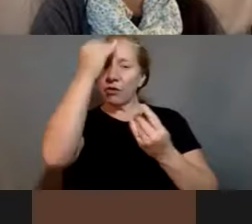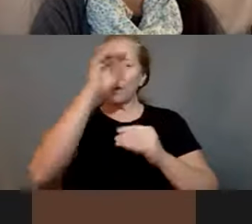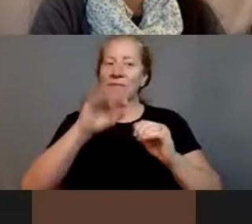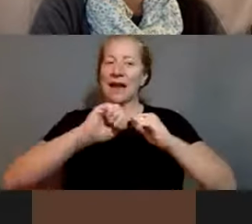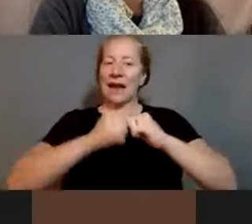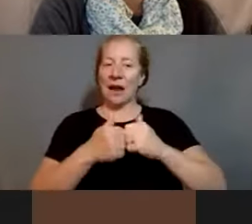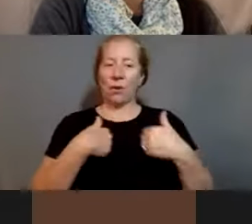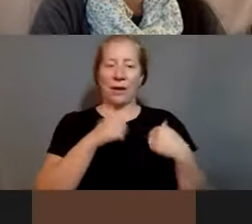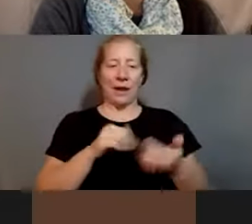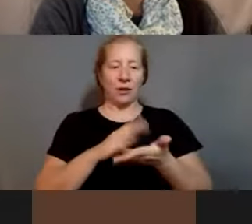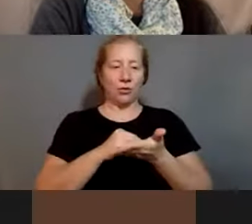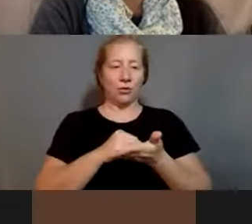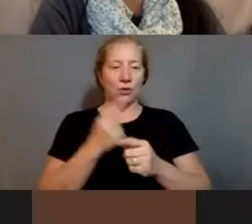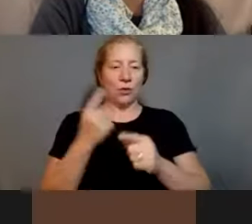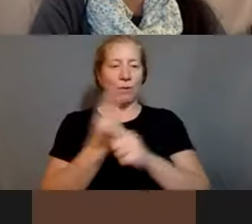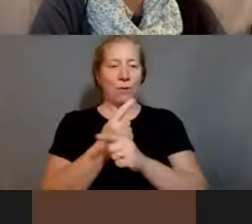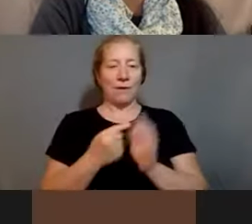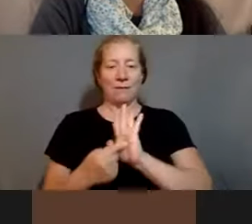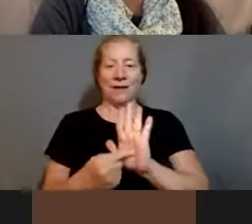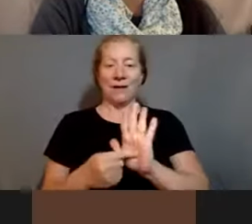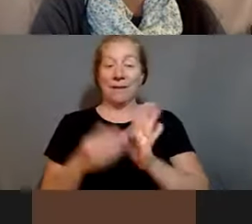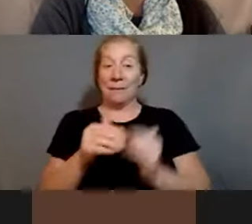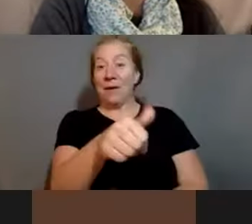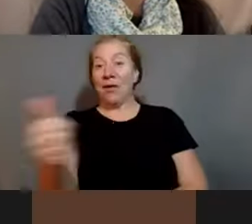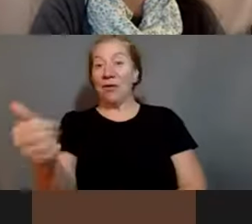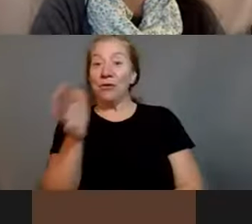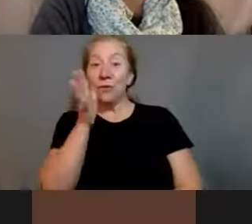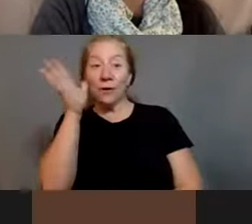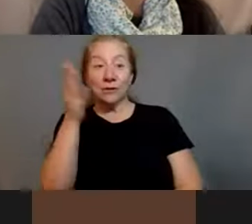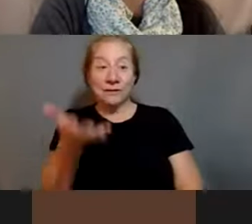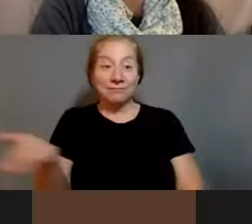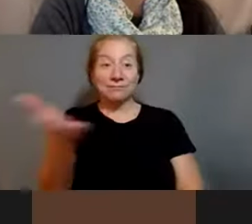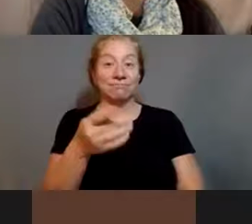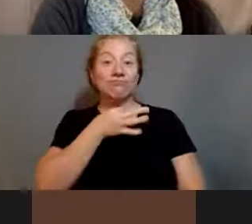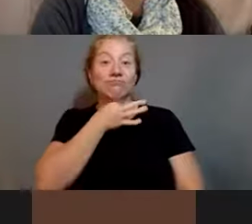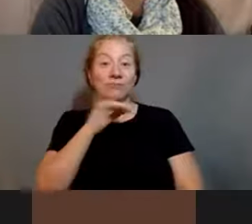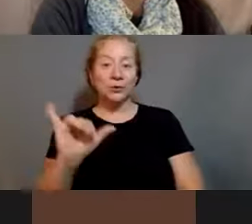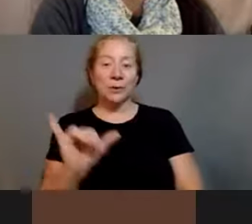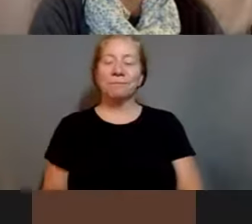because lots of other parents out there might be interested in that as well.